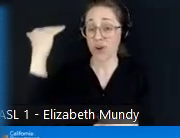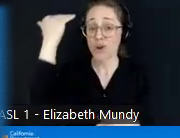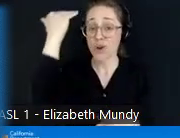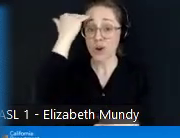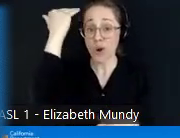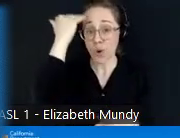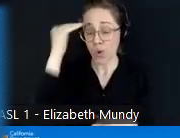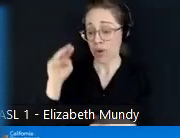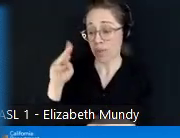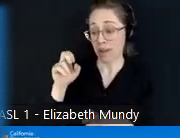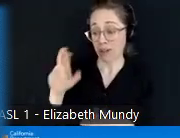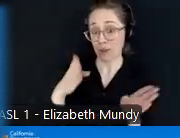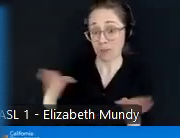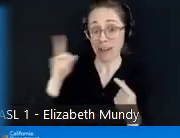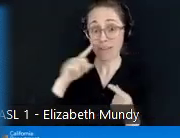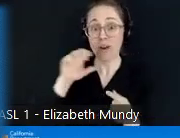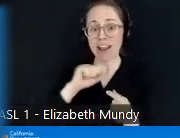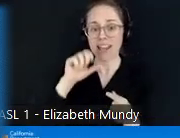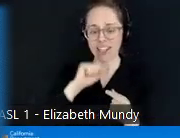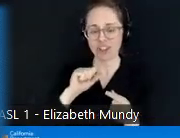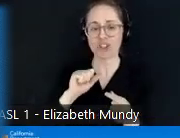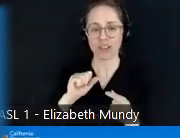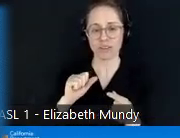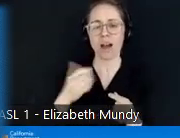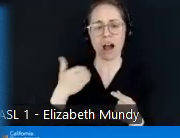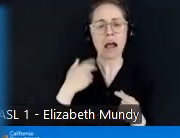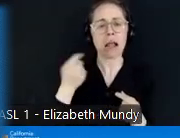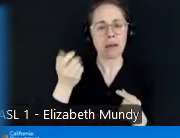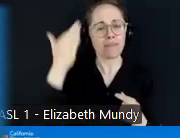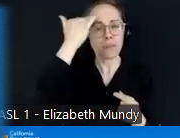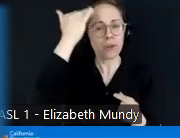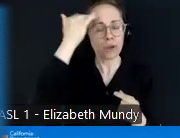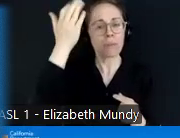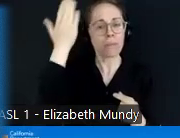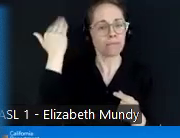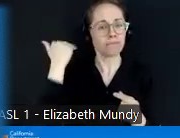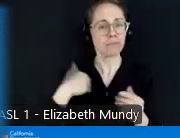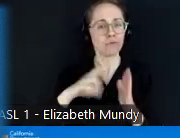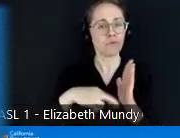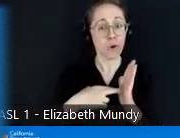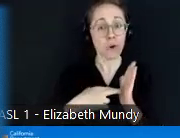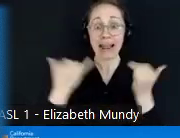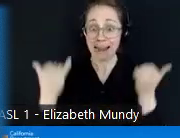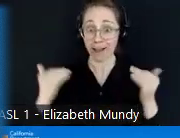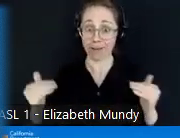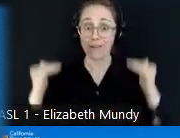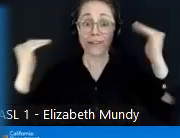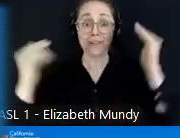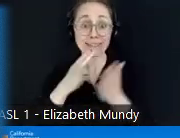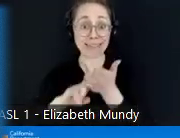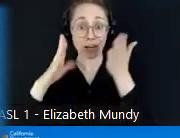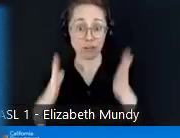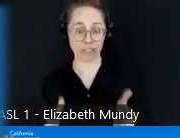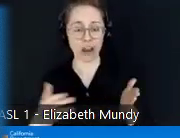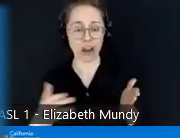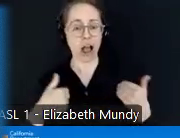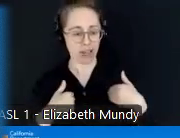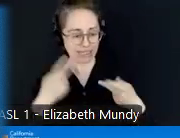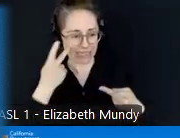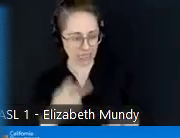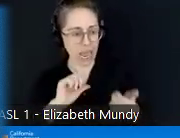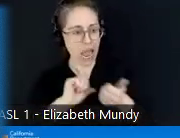Aging from my previous role, but now being able to sit in the secretary seat and figure out how BCSH can continue to